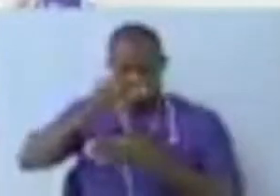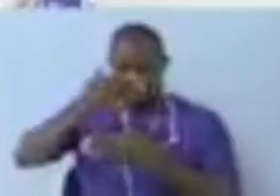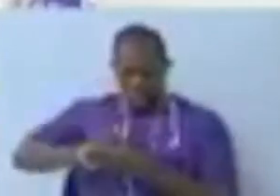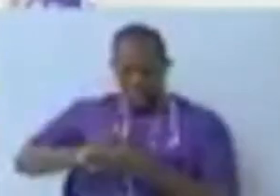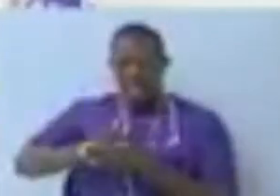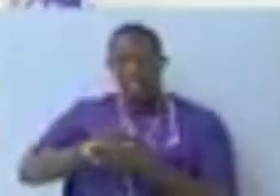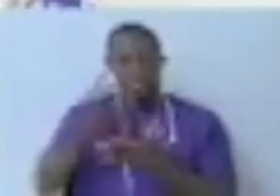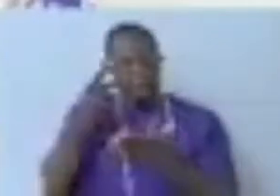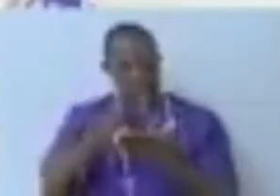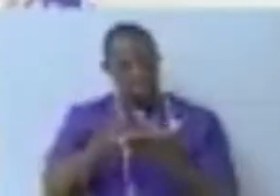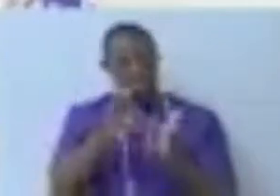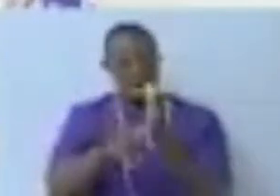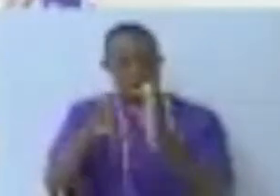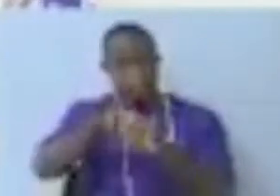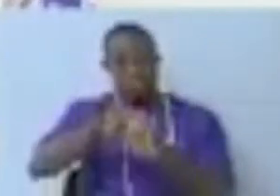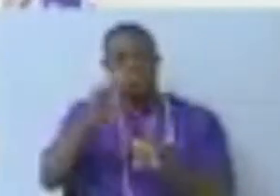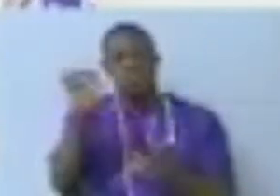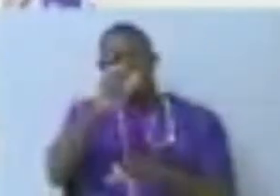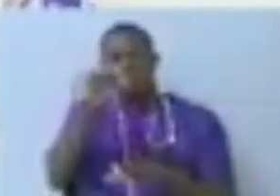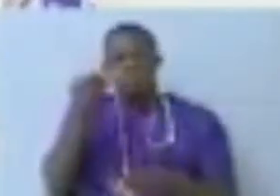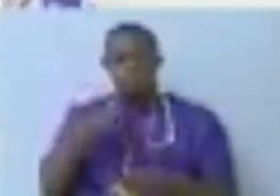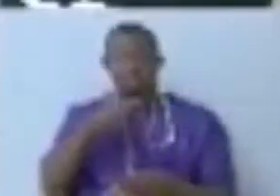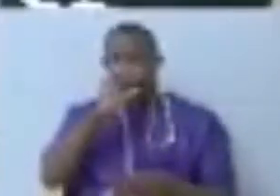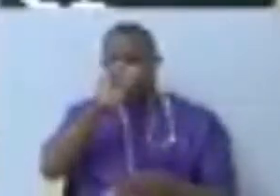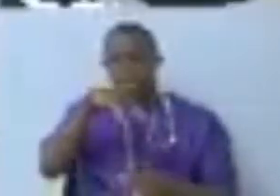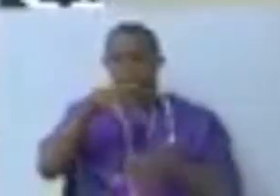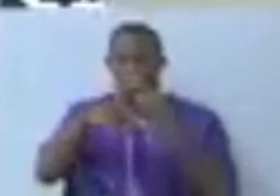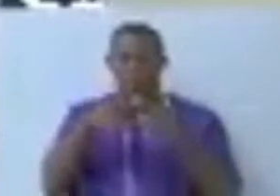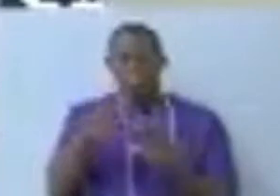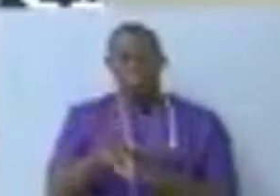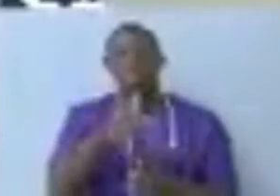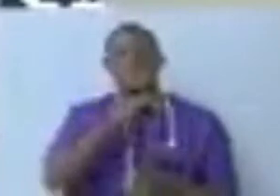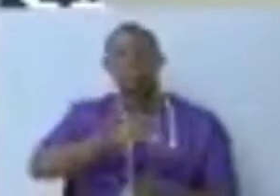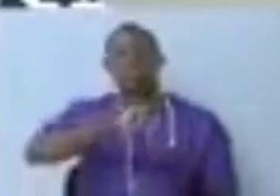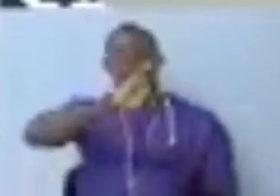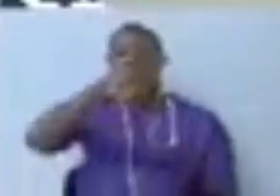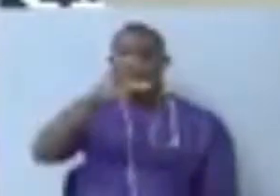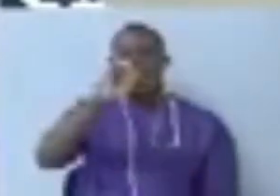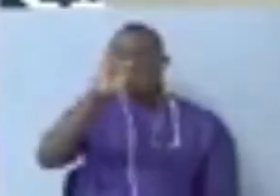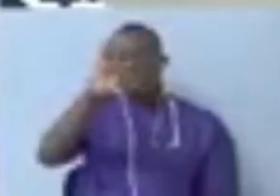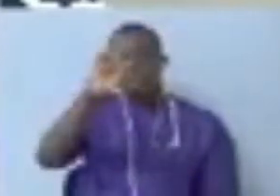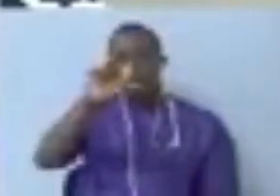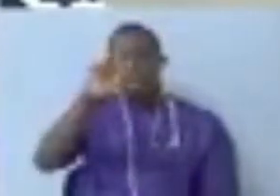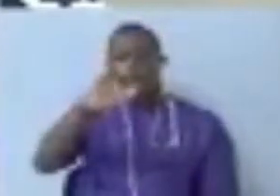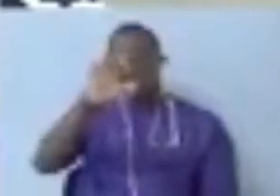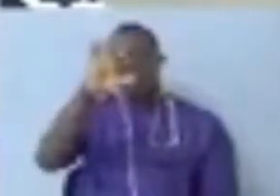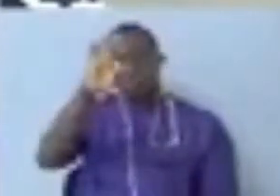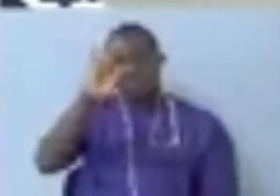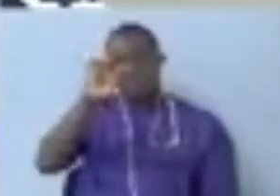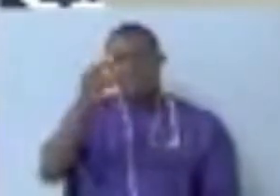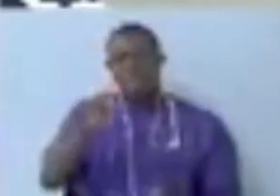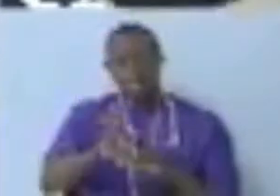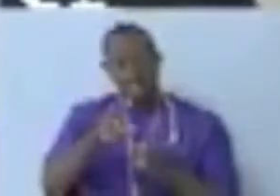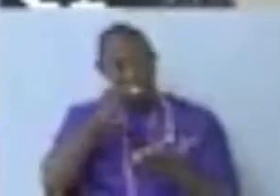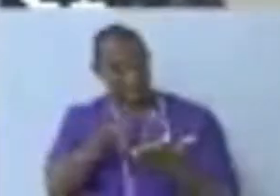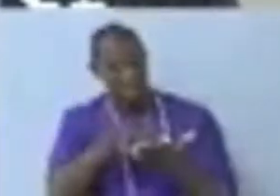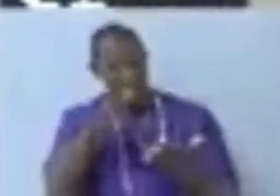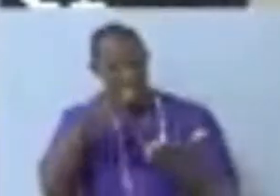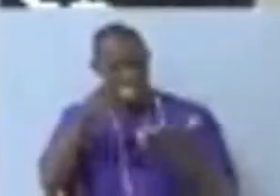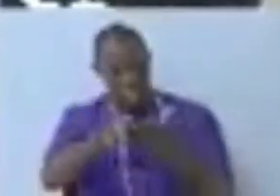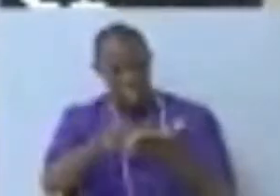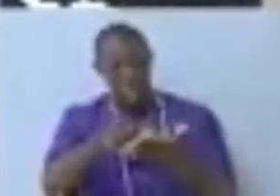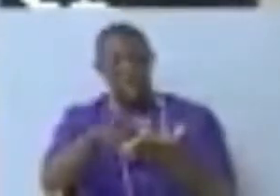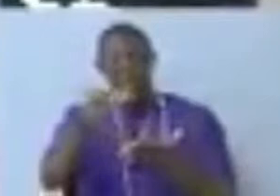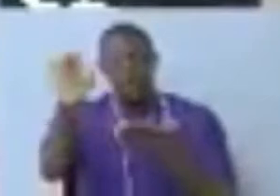is being mentioned here. Mr. Jobarteh, we've been more than diligent. These are the files, these are the warrants that came from your office.